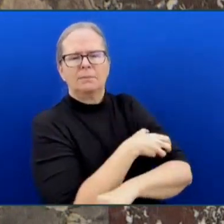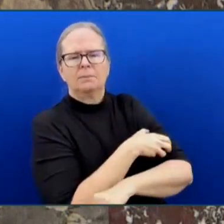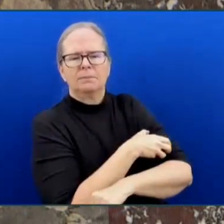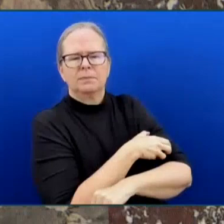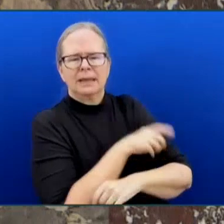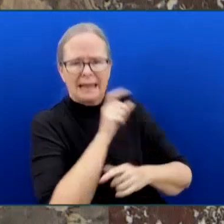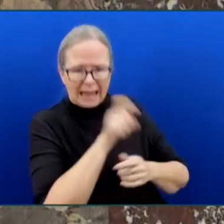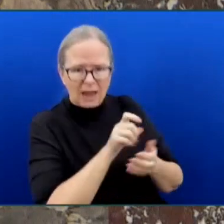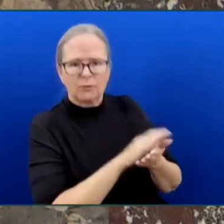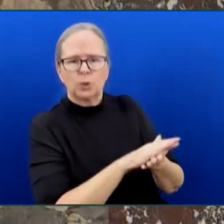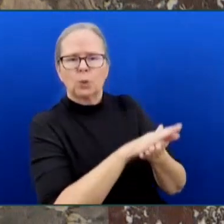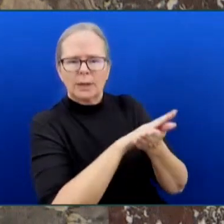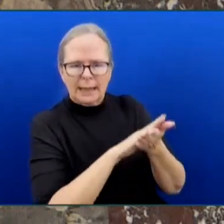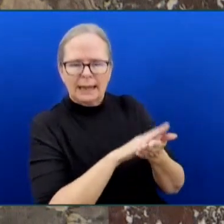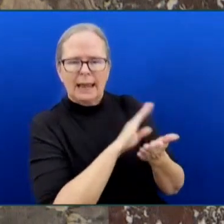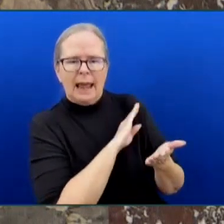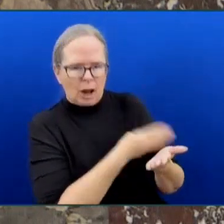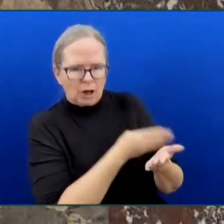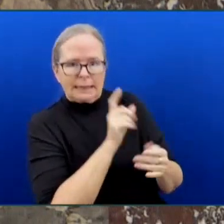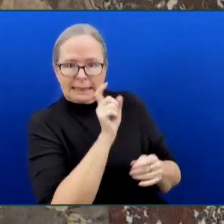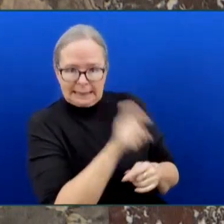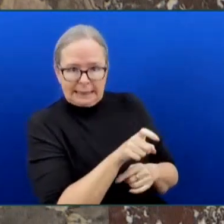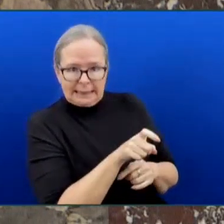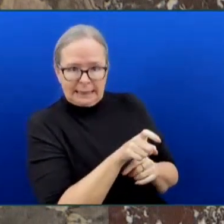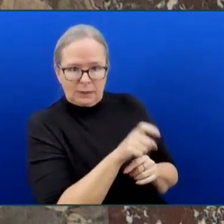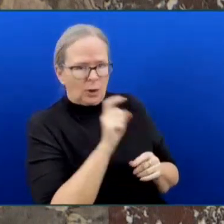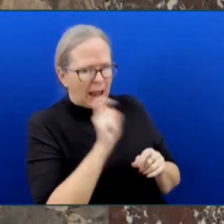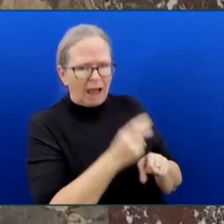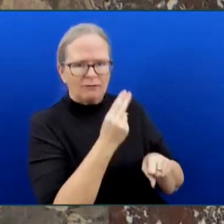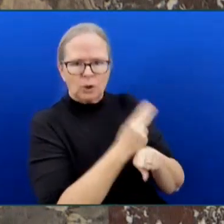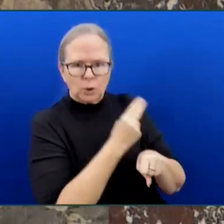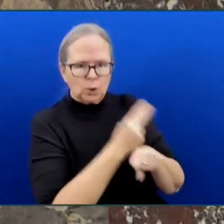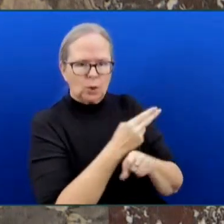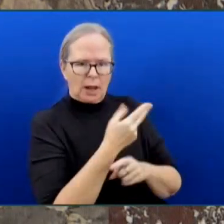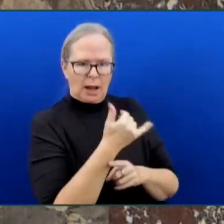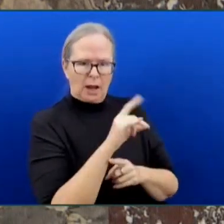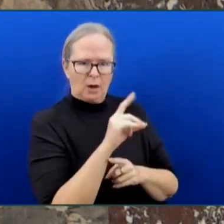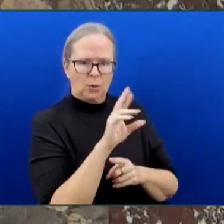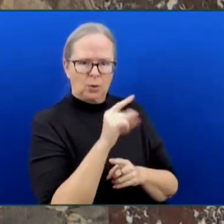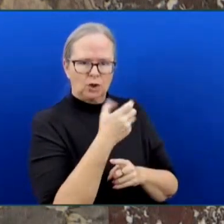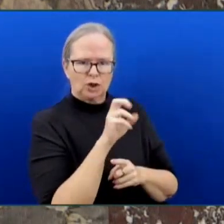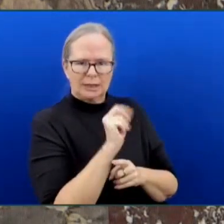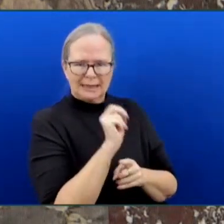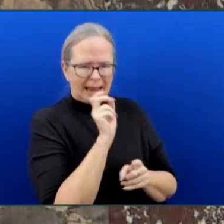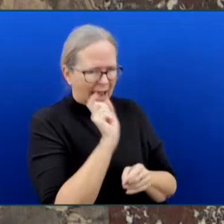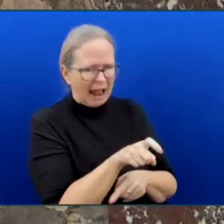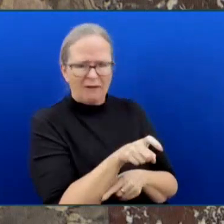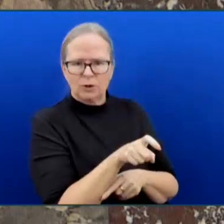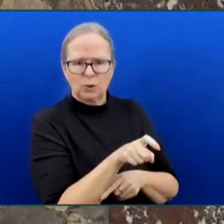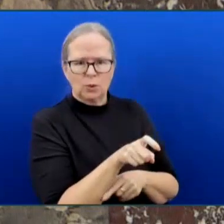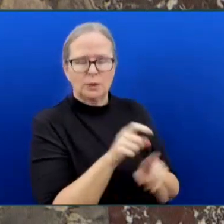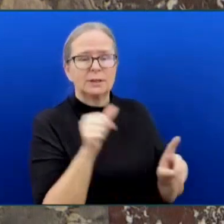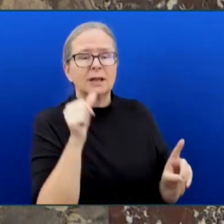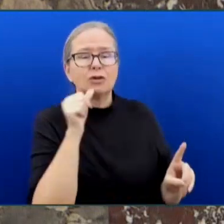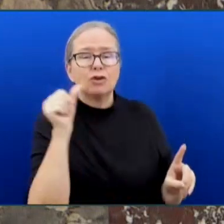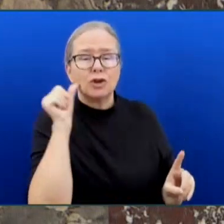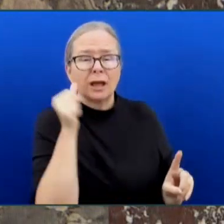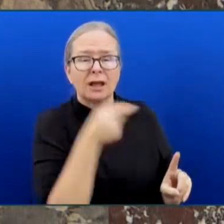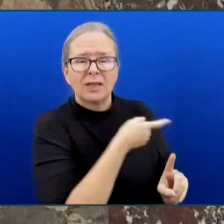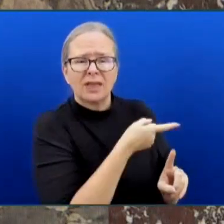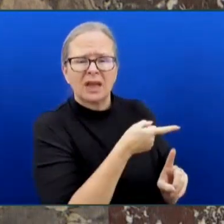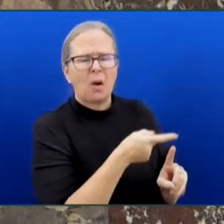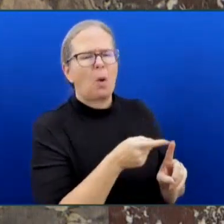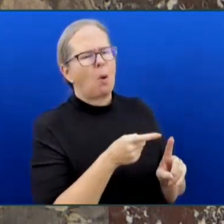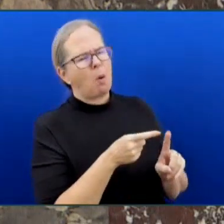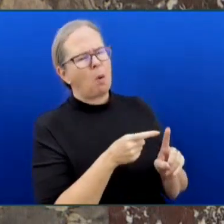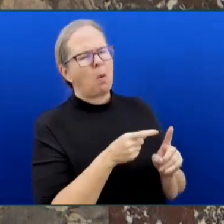this work with hydrogen. The other side got up yesterday and they said, we're going to reworm Christy Clark's 2013 LNG plan.